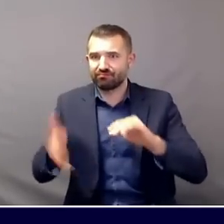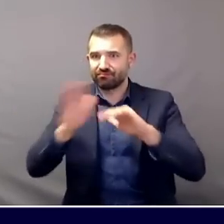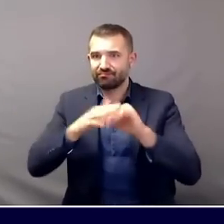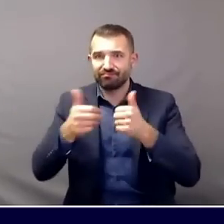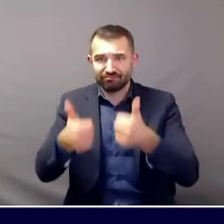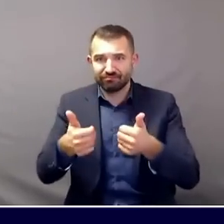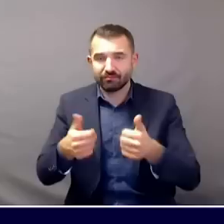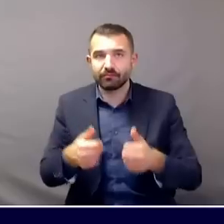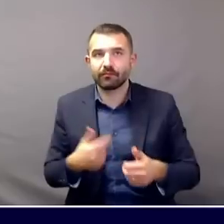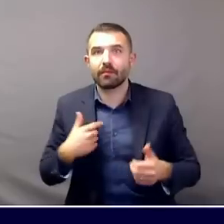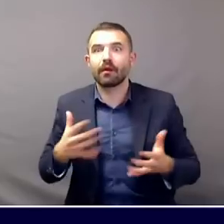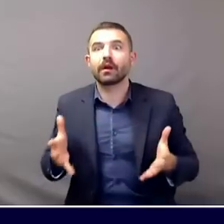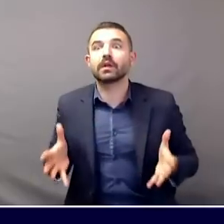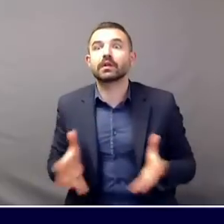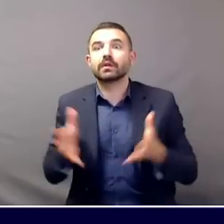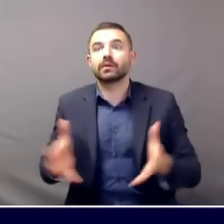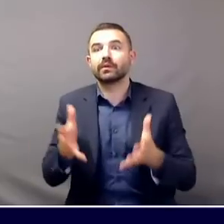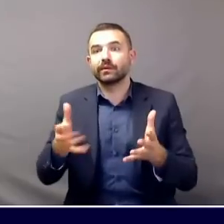go to that site,